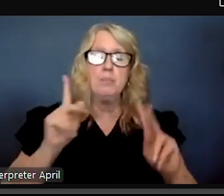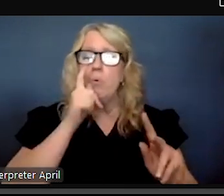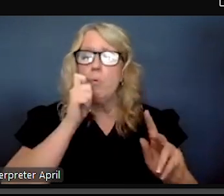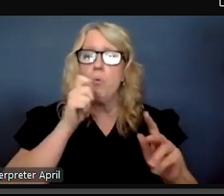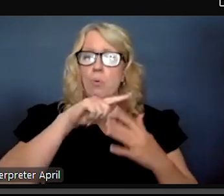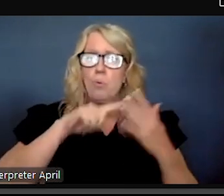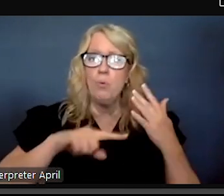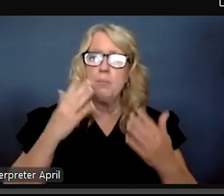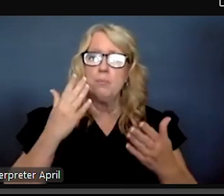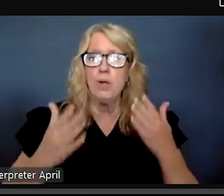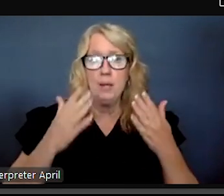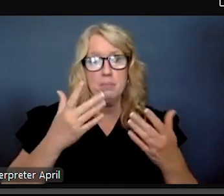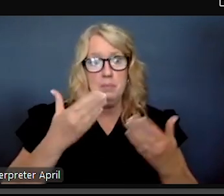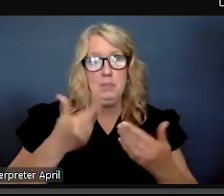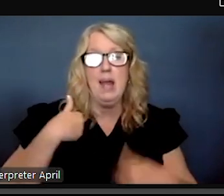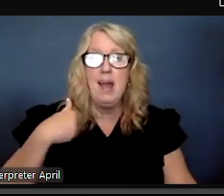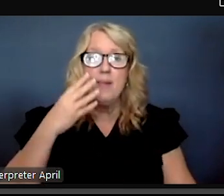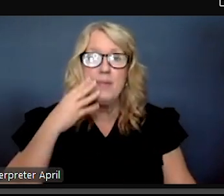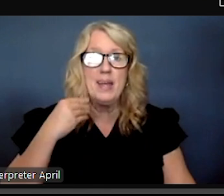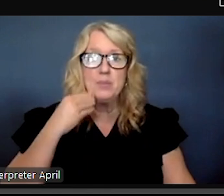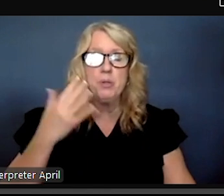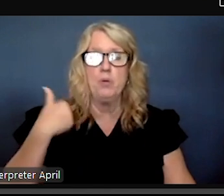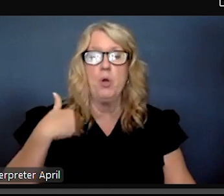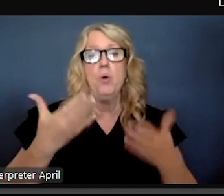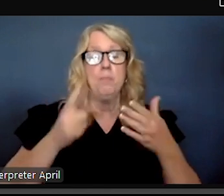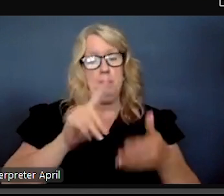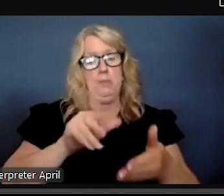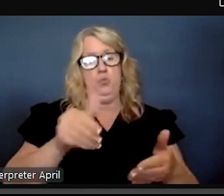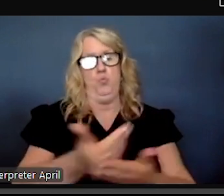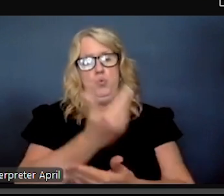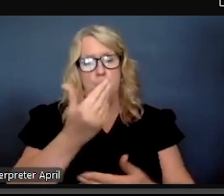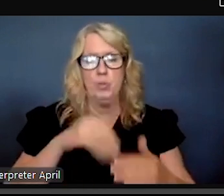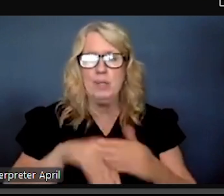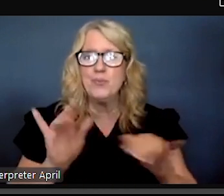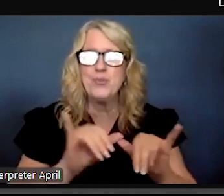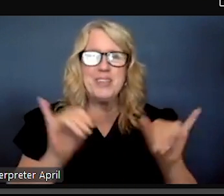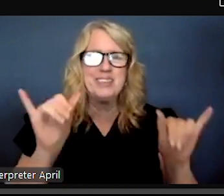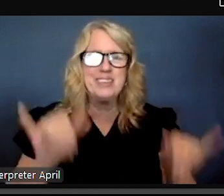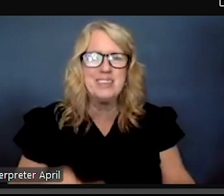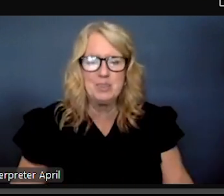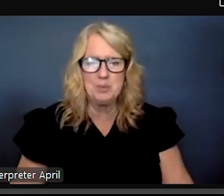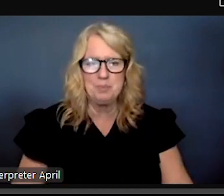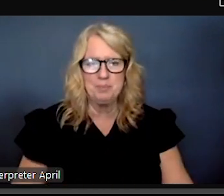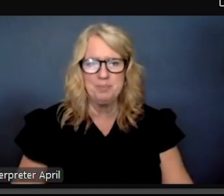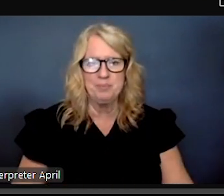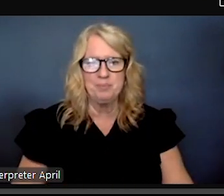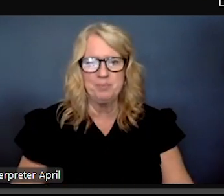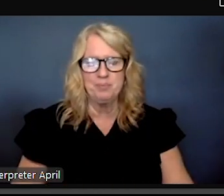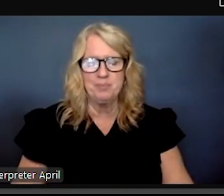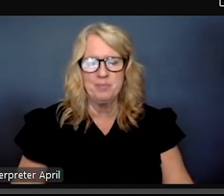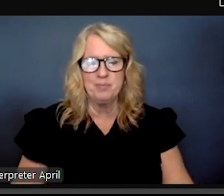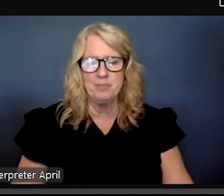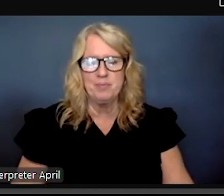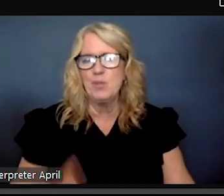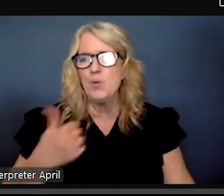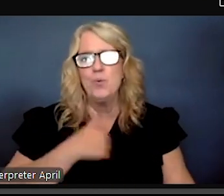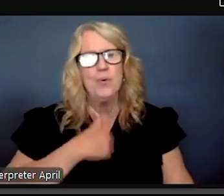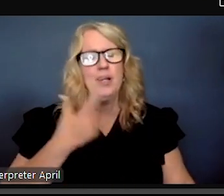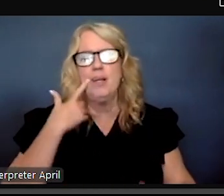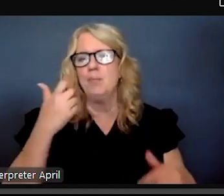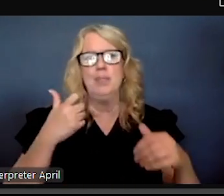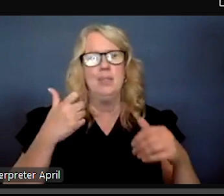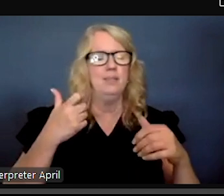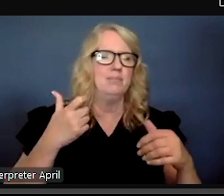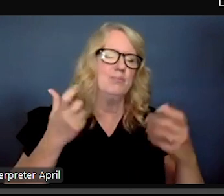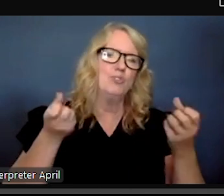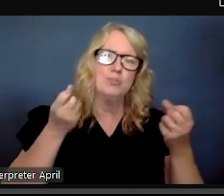perhaps maybe have had bad experiences or who are just new to the system to call. And we're not even beginning to touch the number of people